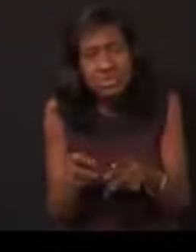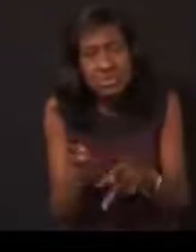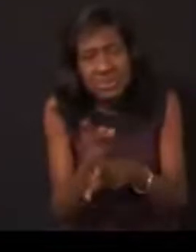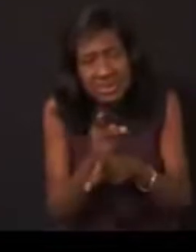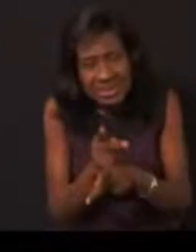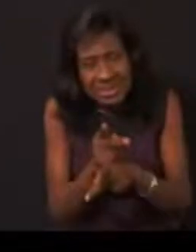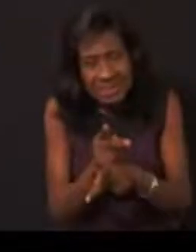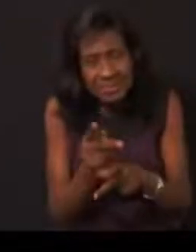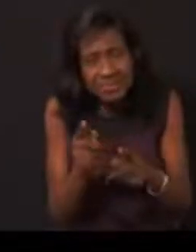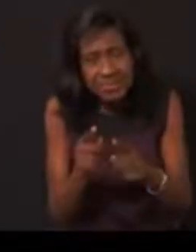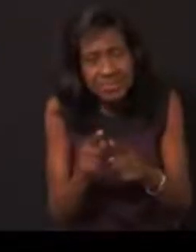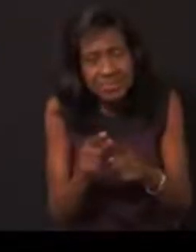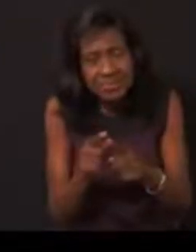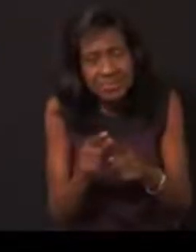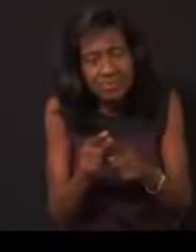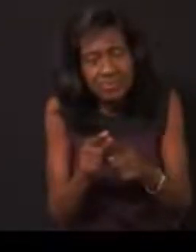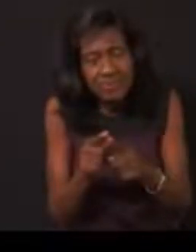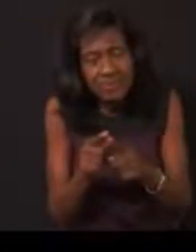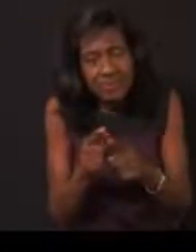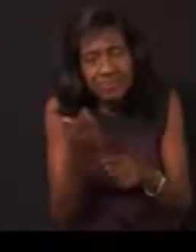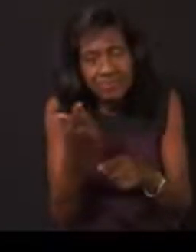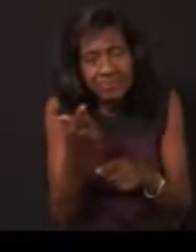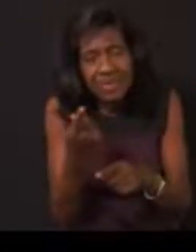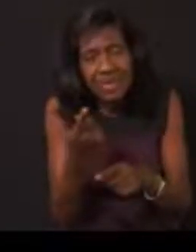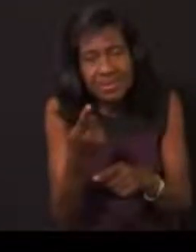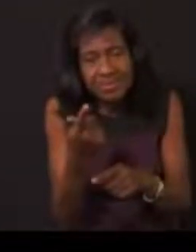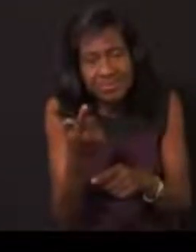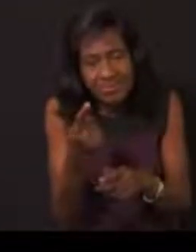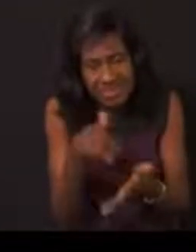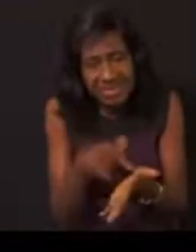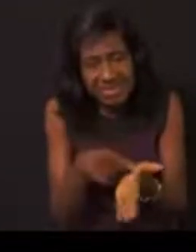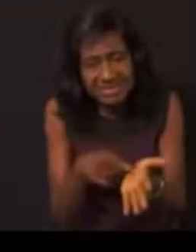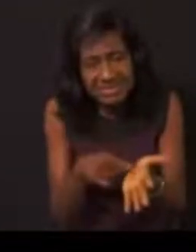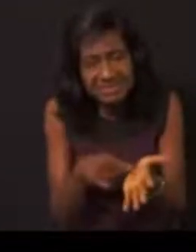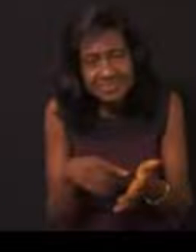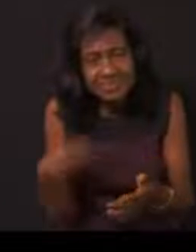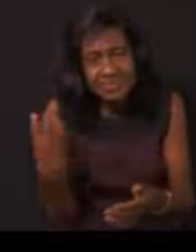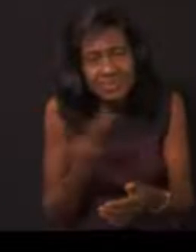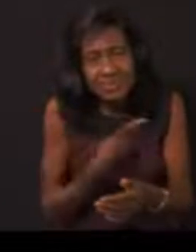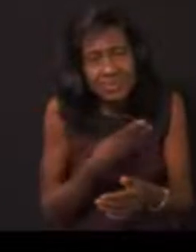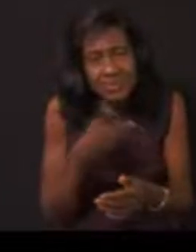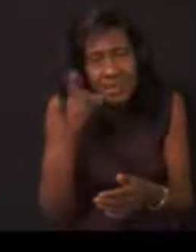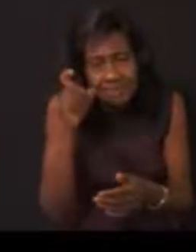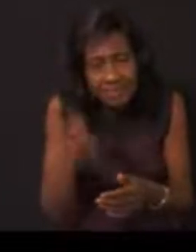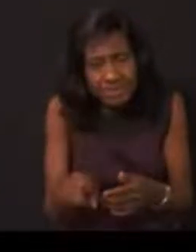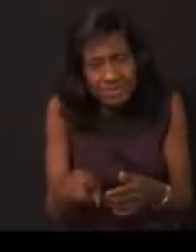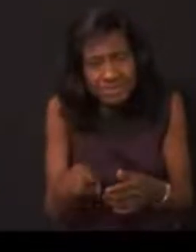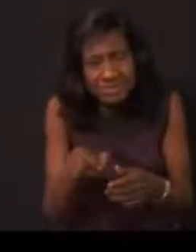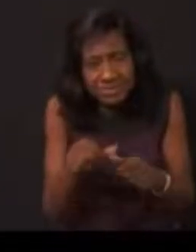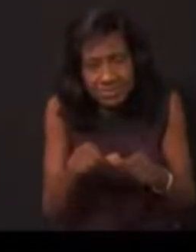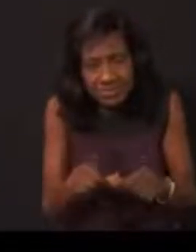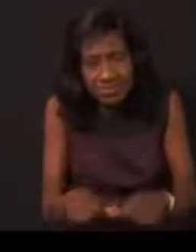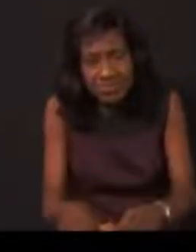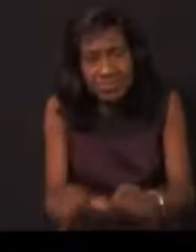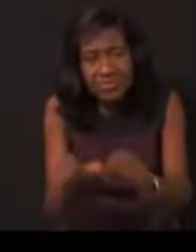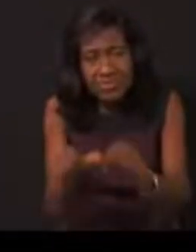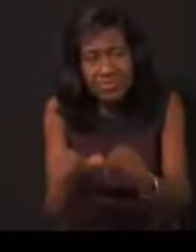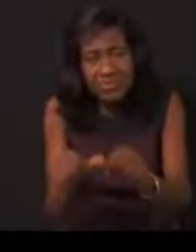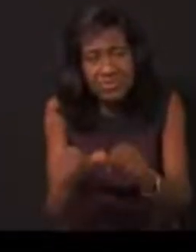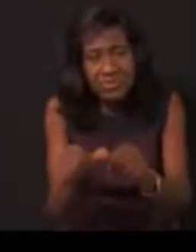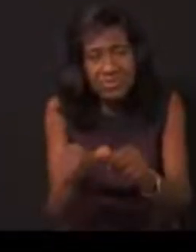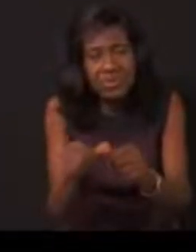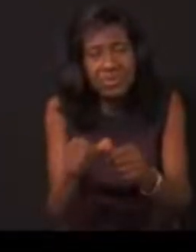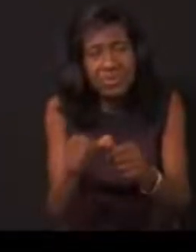level of that goal, that objective. We have to do this by maintaining our COVID-19 safety